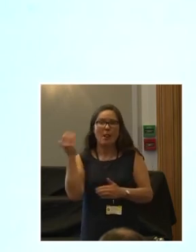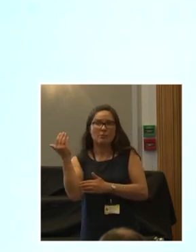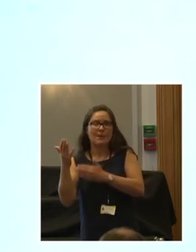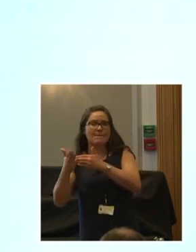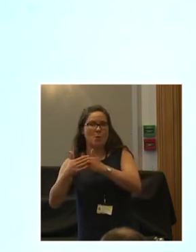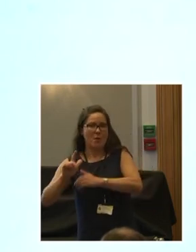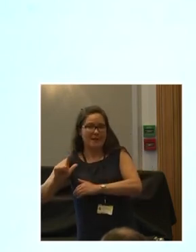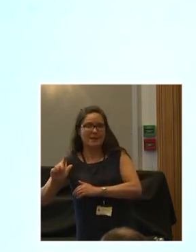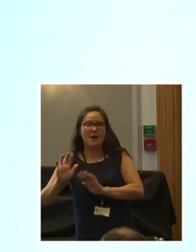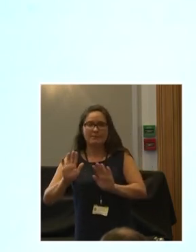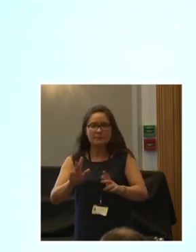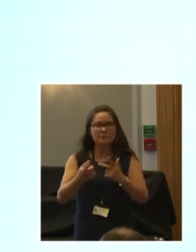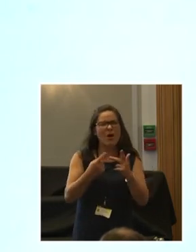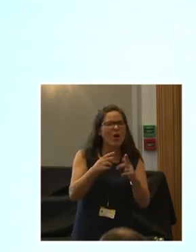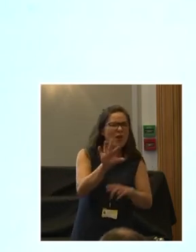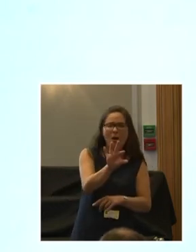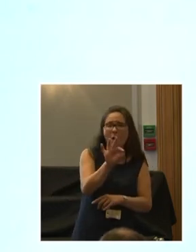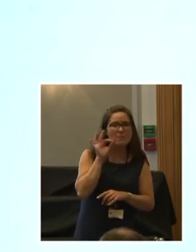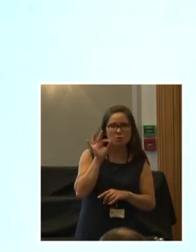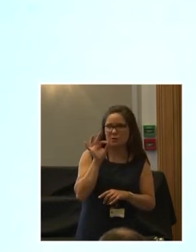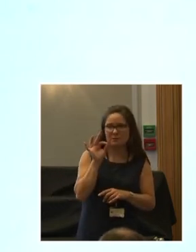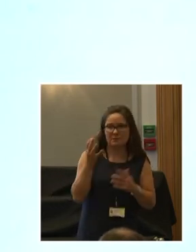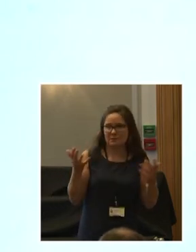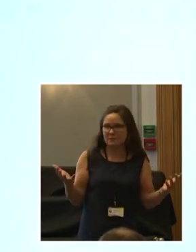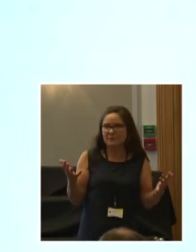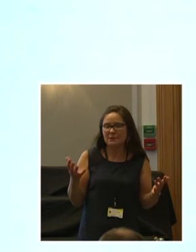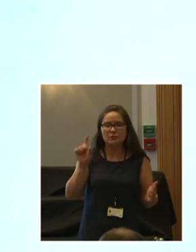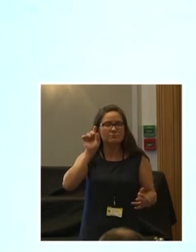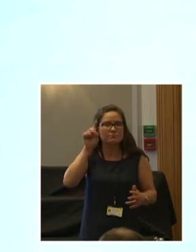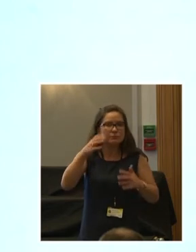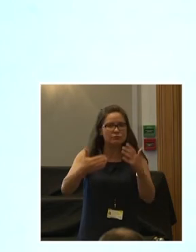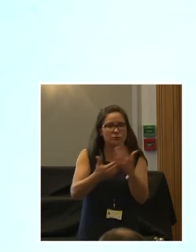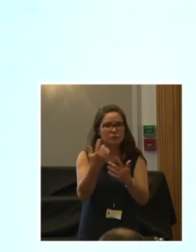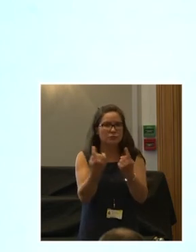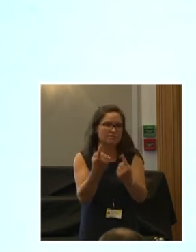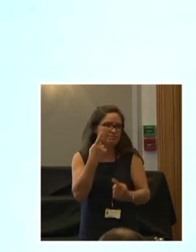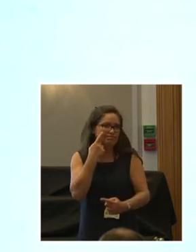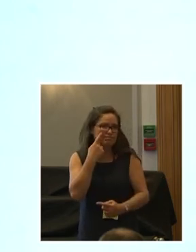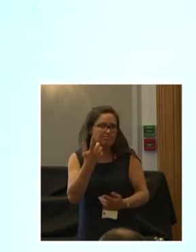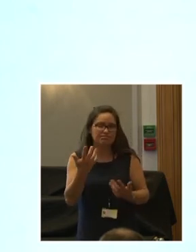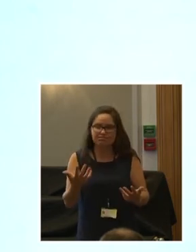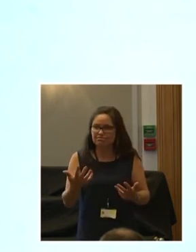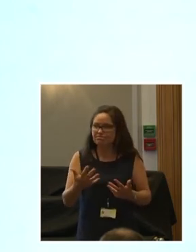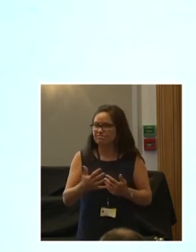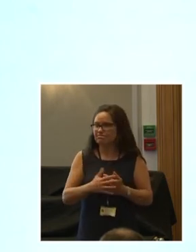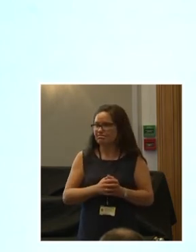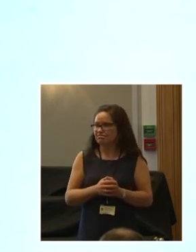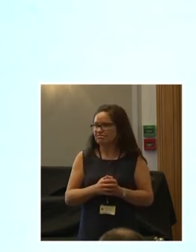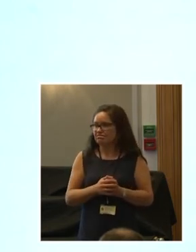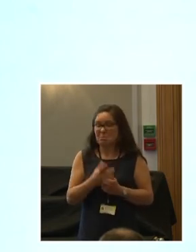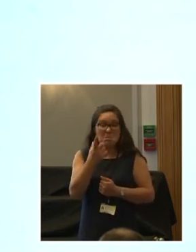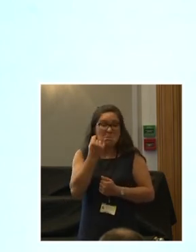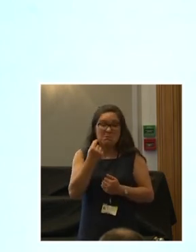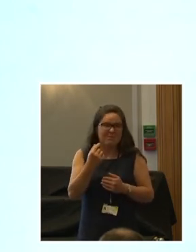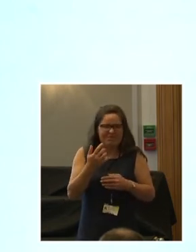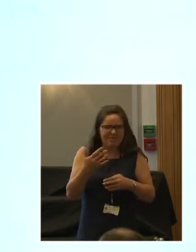that other options exist. But this is just where we're going in terms of innovation. If this doesn't work, which is highly likely, what I might